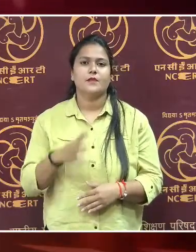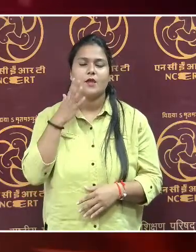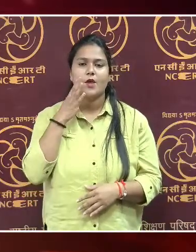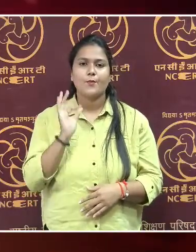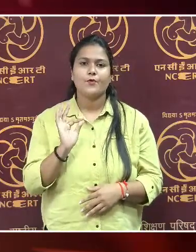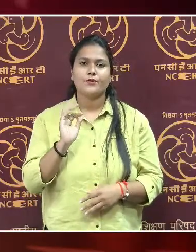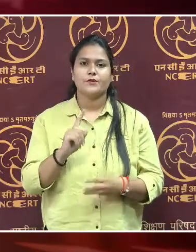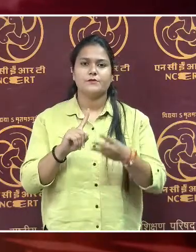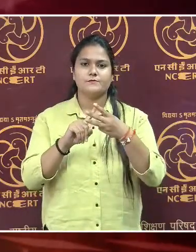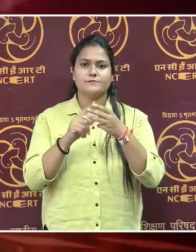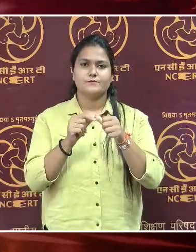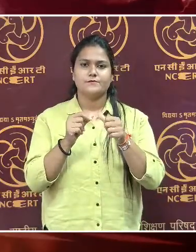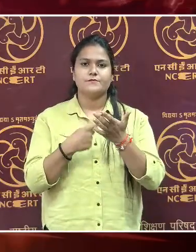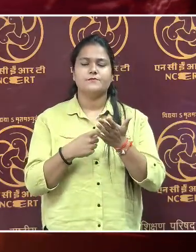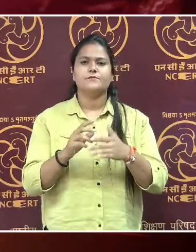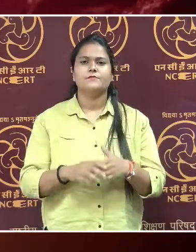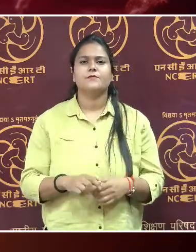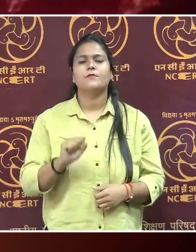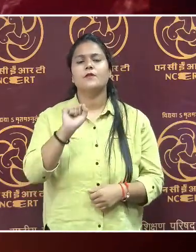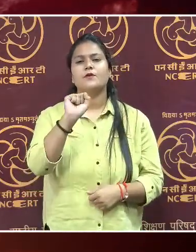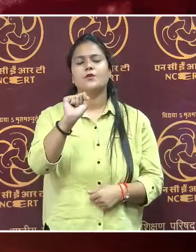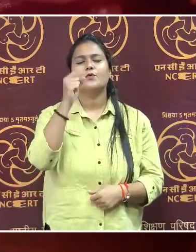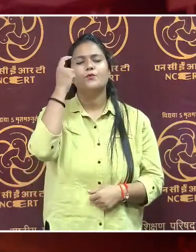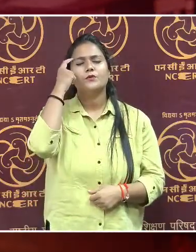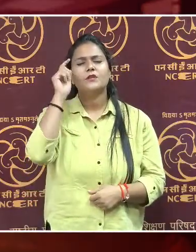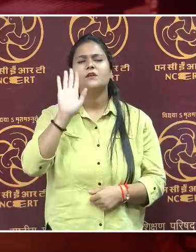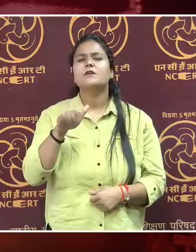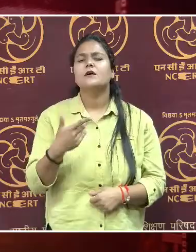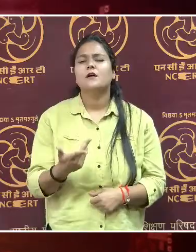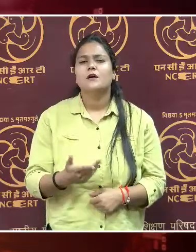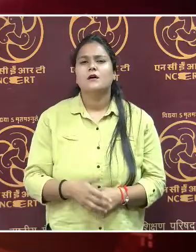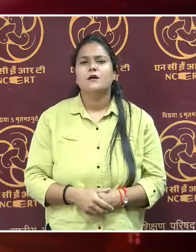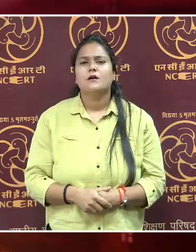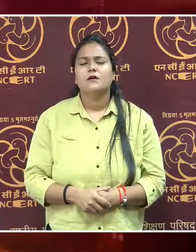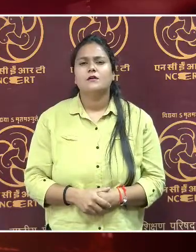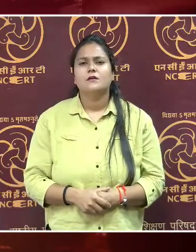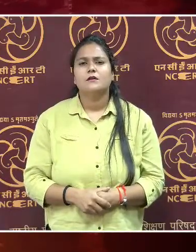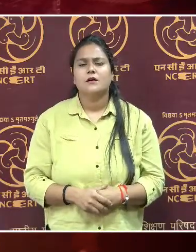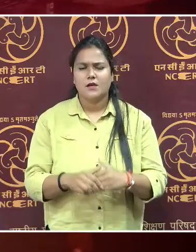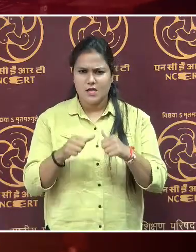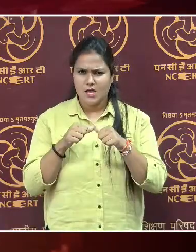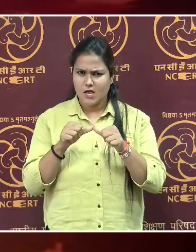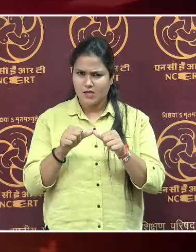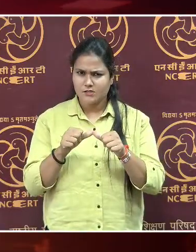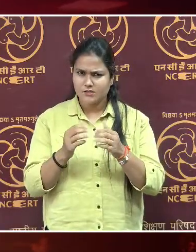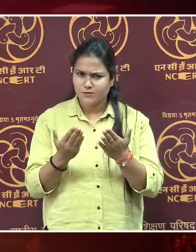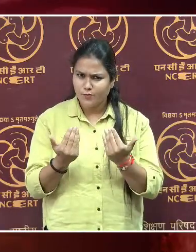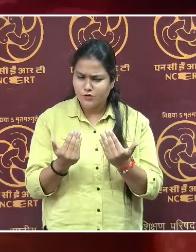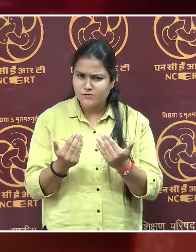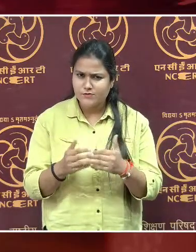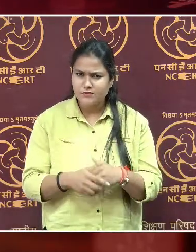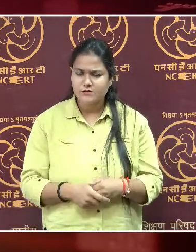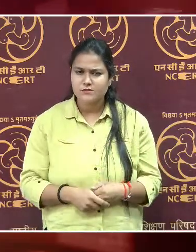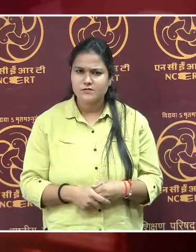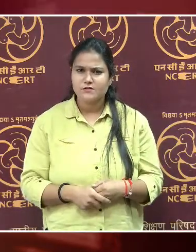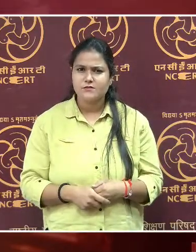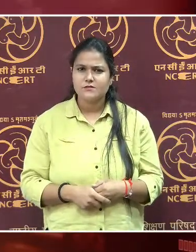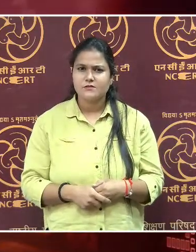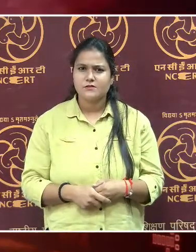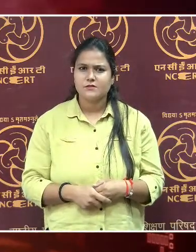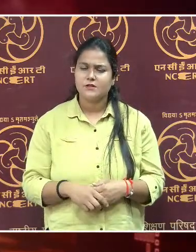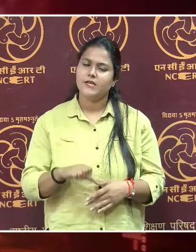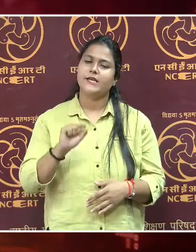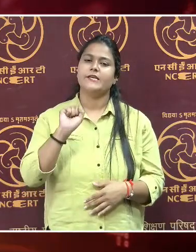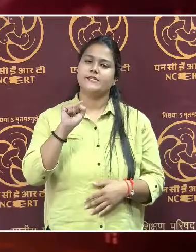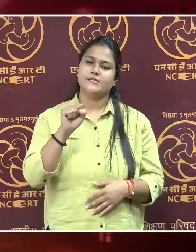So what do you think? Like, can I have answers from them? Is there a possibility? Of course, ma'am. Of course, you can